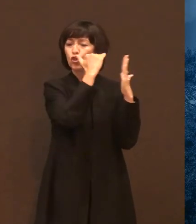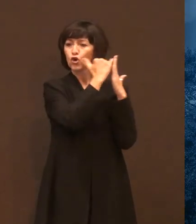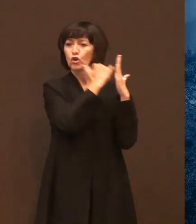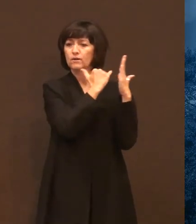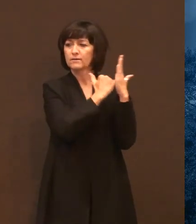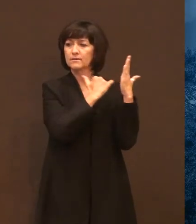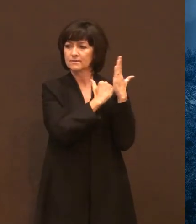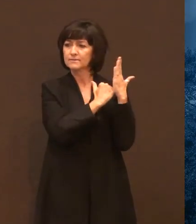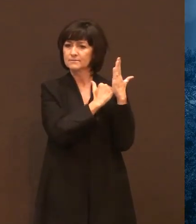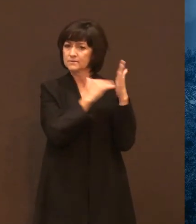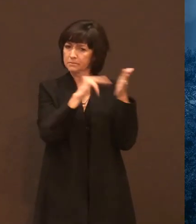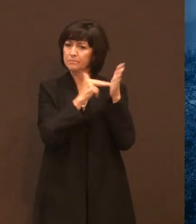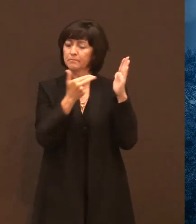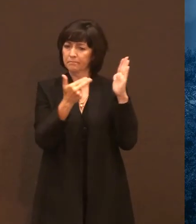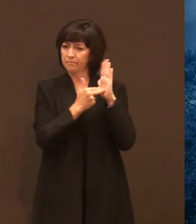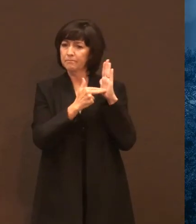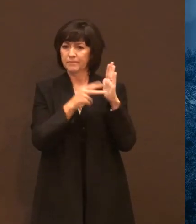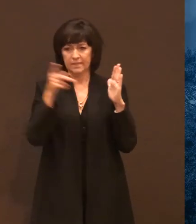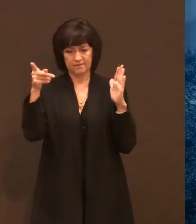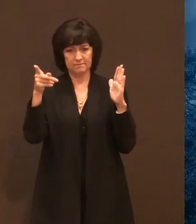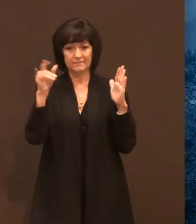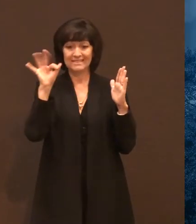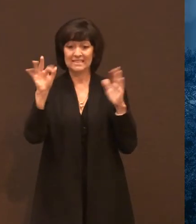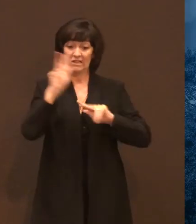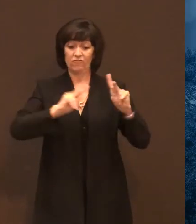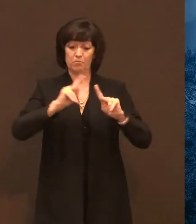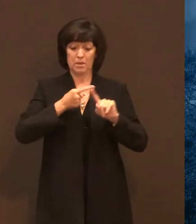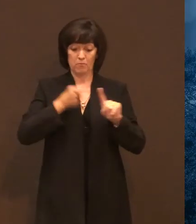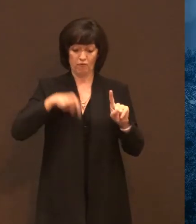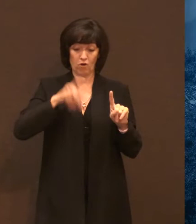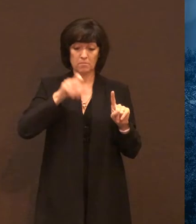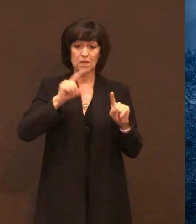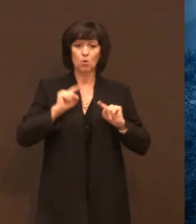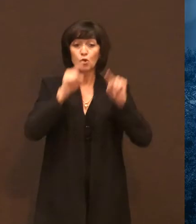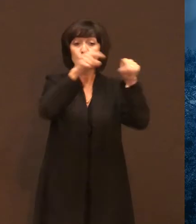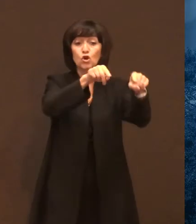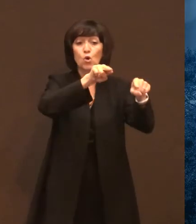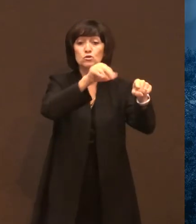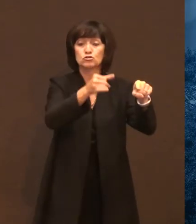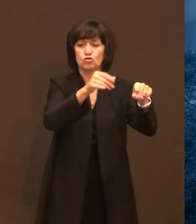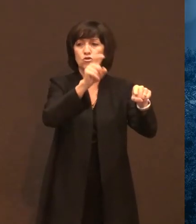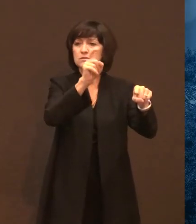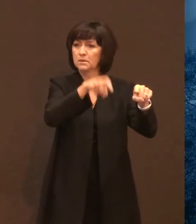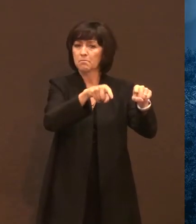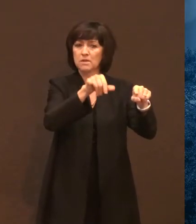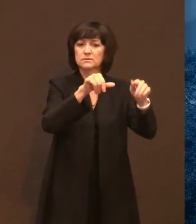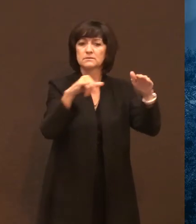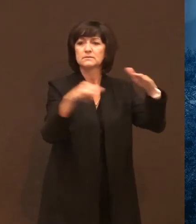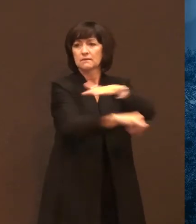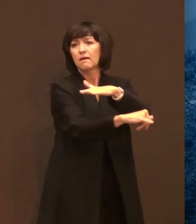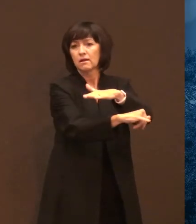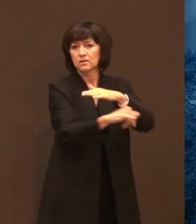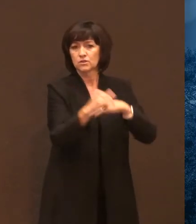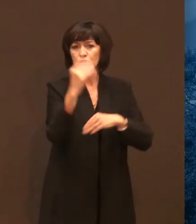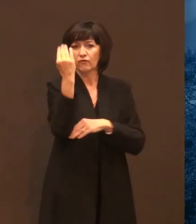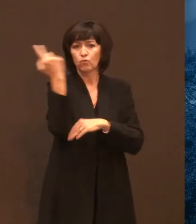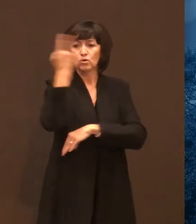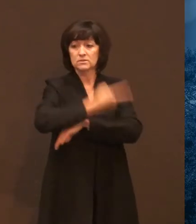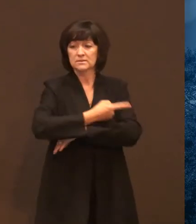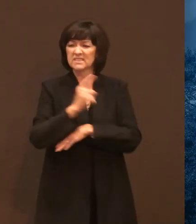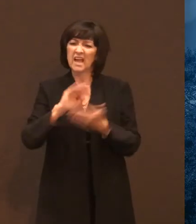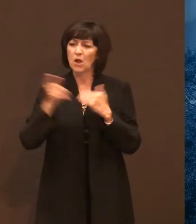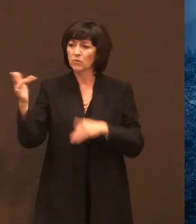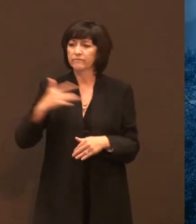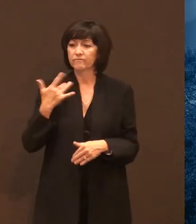mad decision. as hell, frankly. And it doesn't make any sense. And it doesn't make any sense. Could we put up the